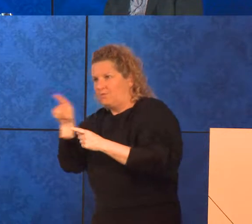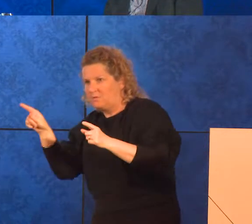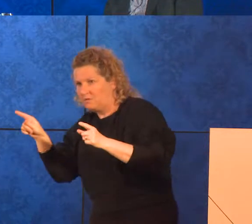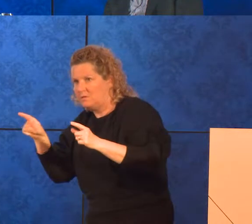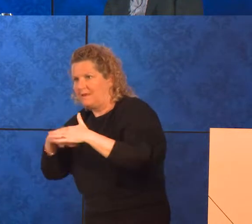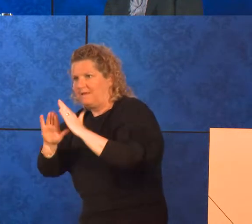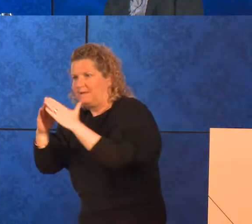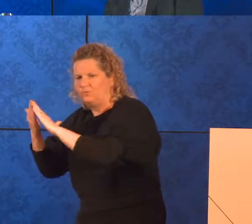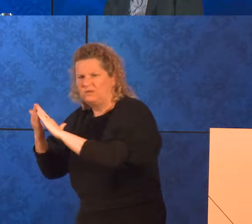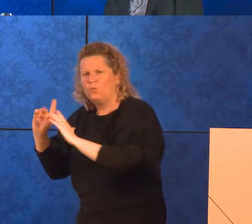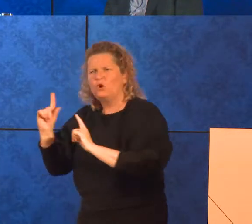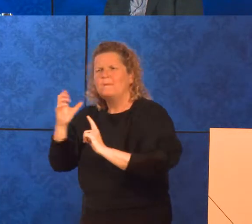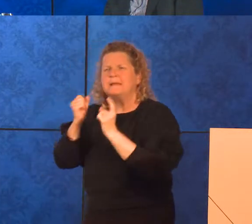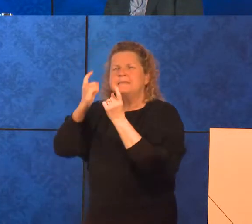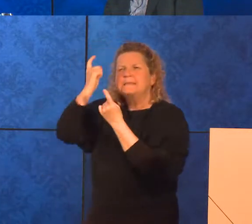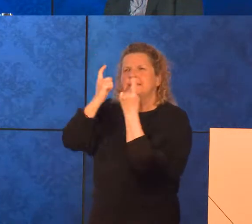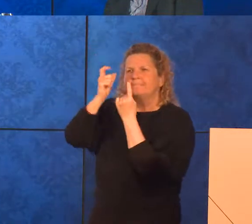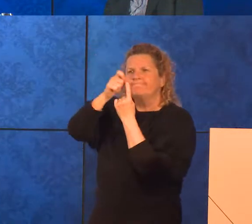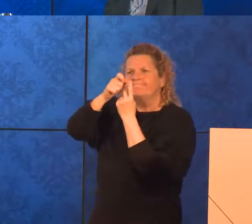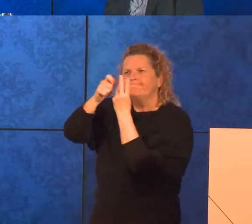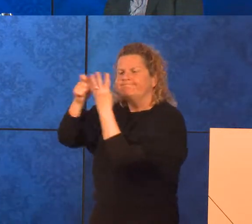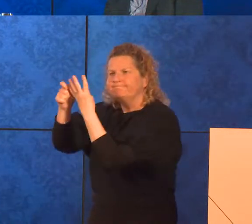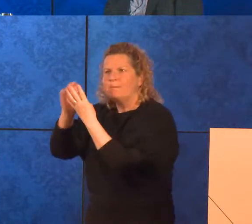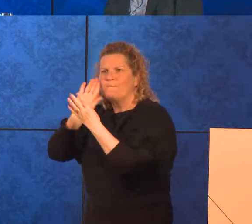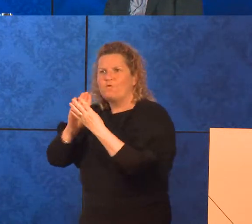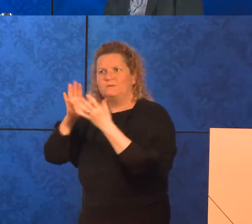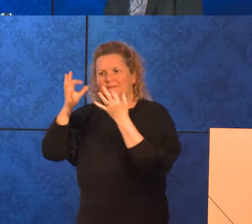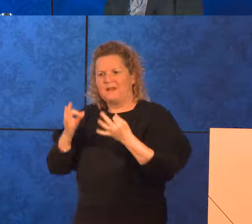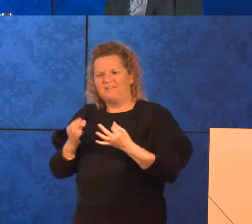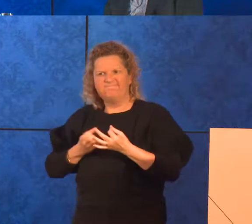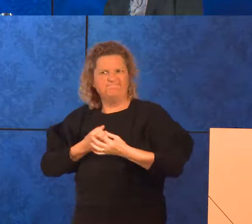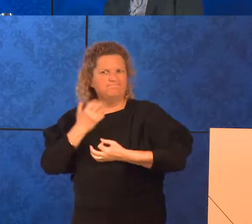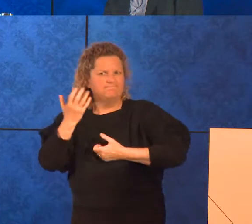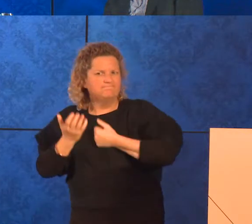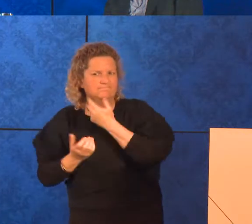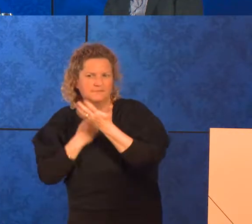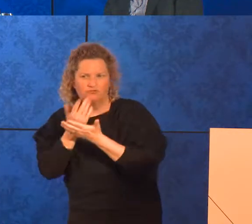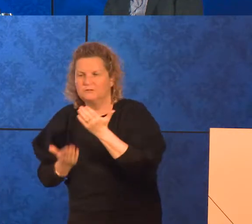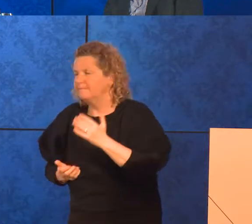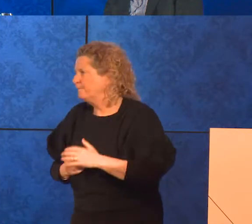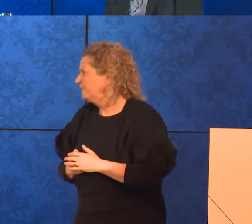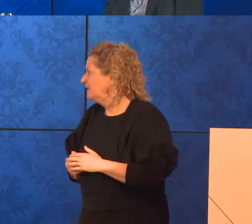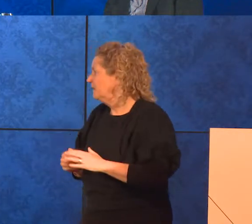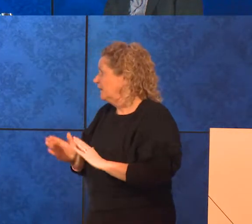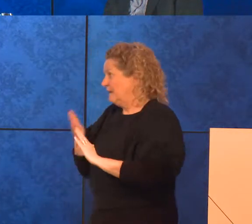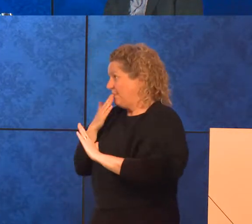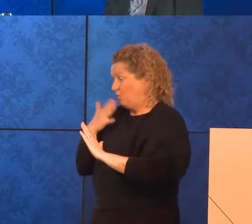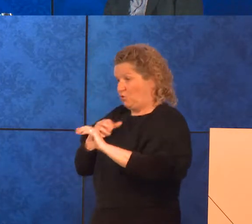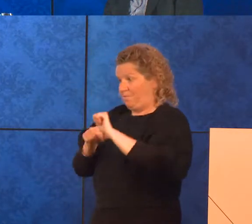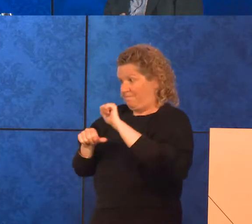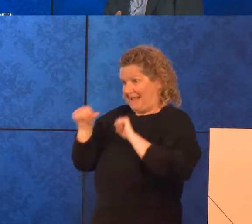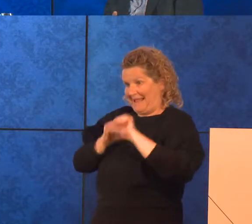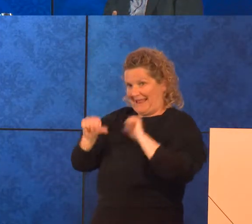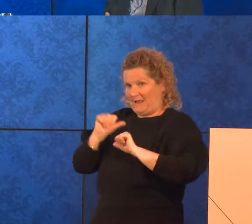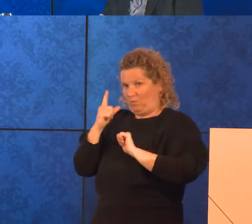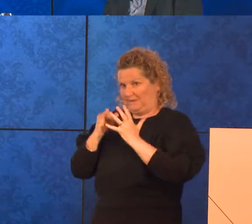what are some of the considerations that they might have to think about? I think, I just wanted to backtrack, if I can, just for 1 sec.